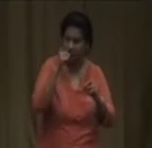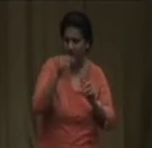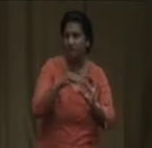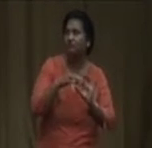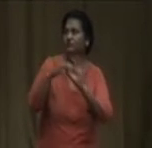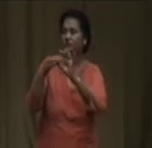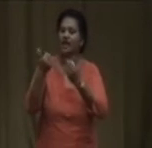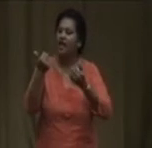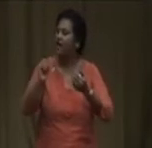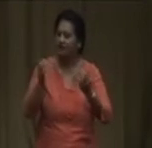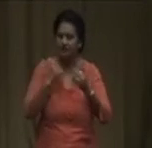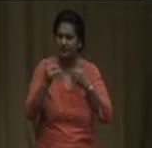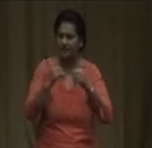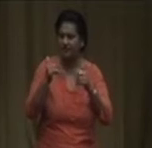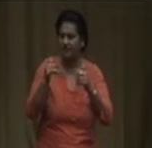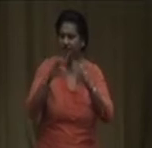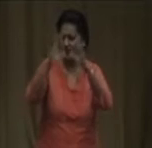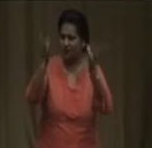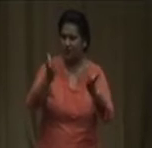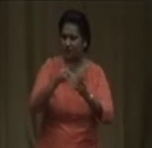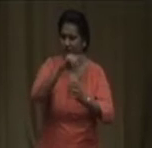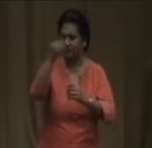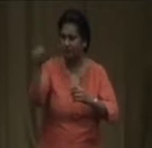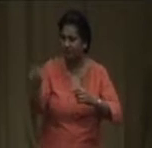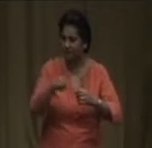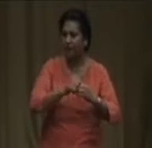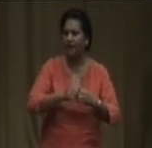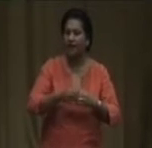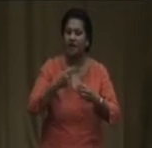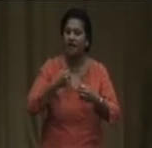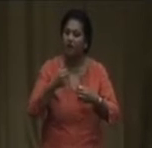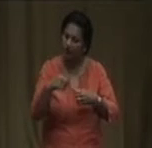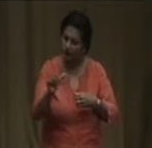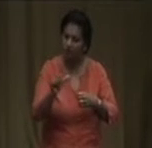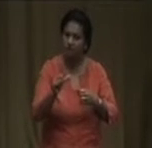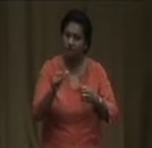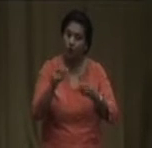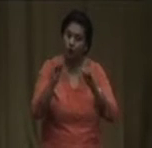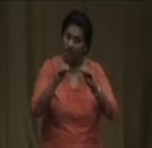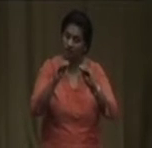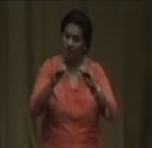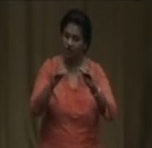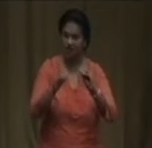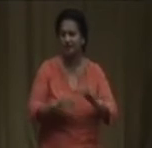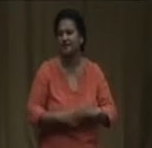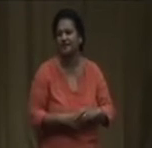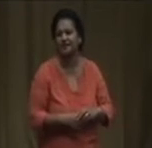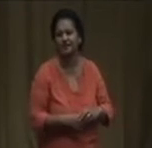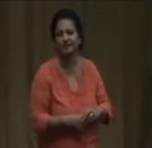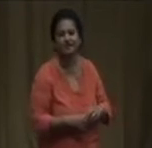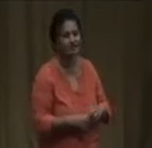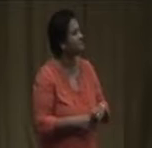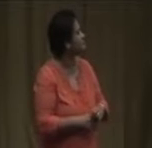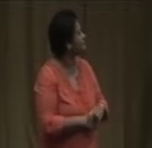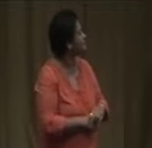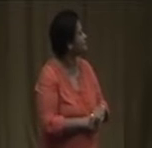to study. All our courses are taught online for web and mobile delivery. Content is based on free open